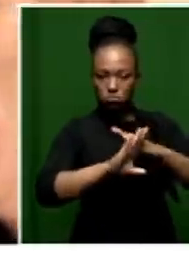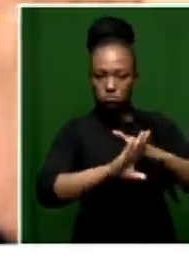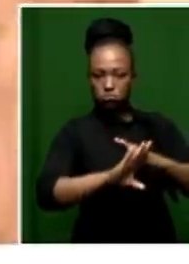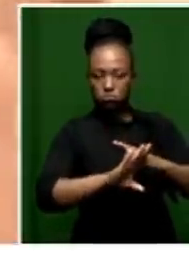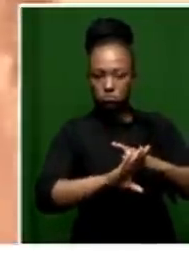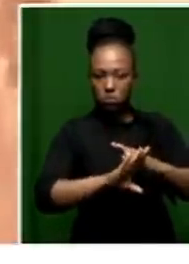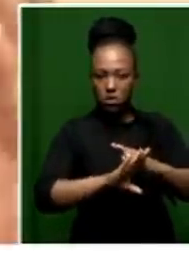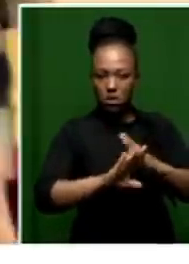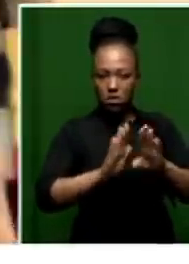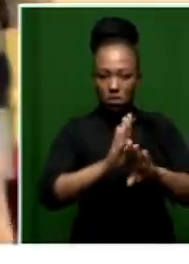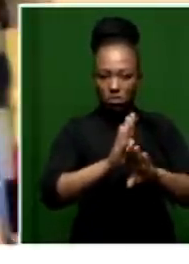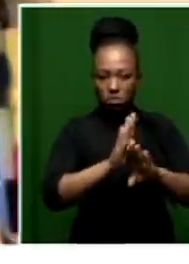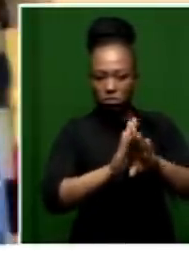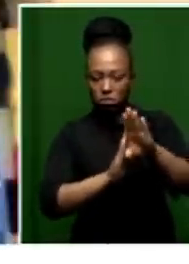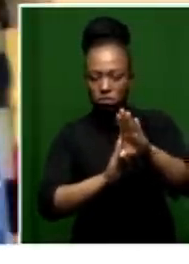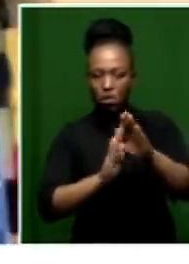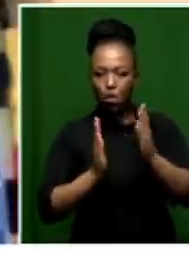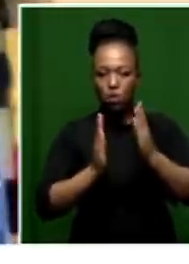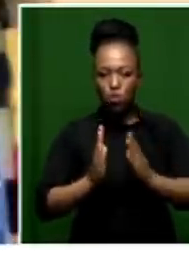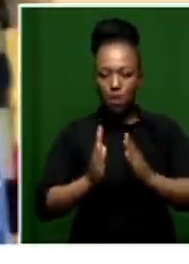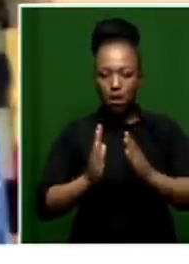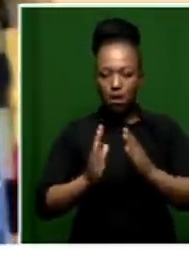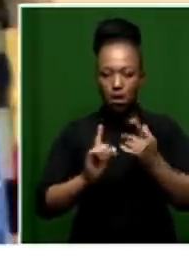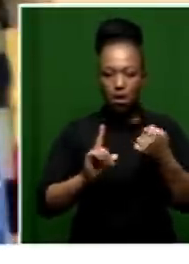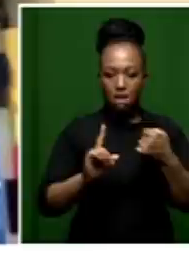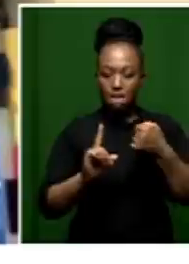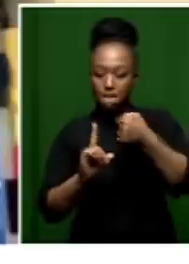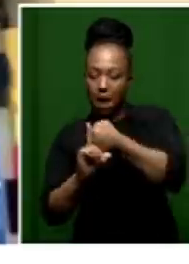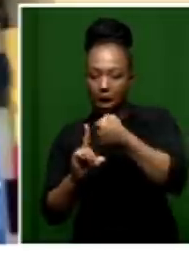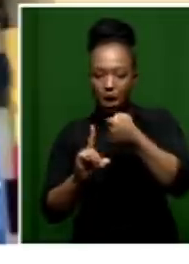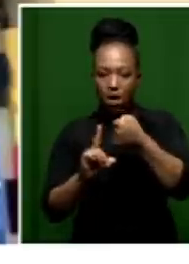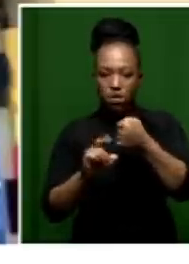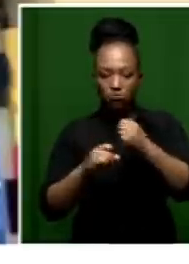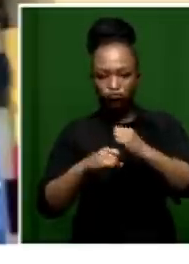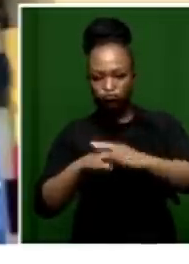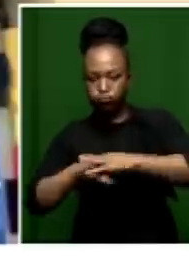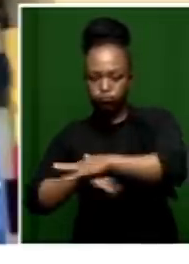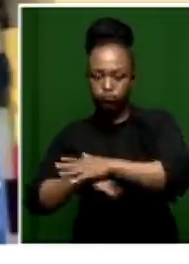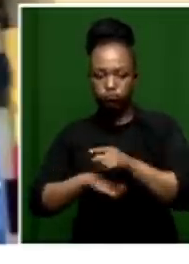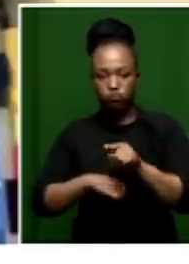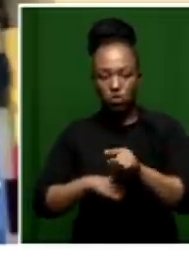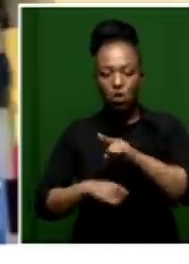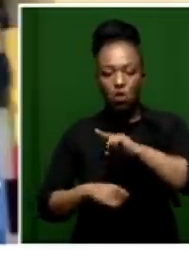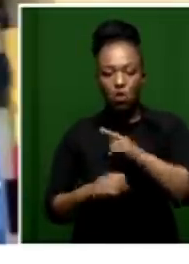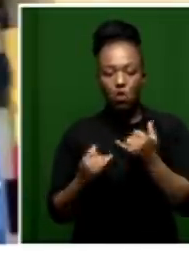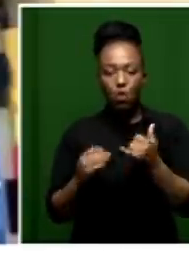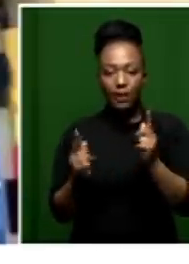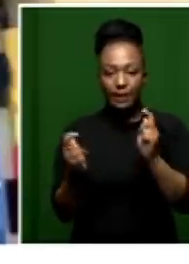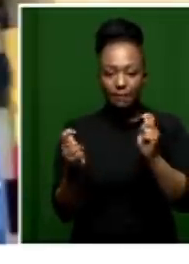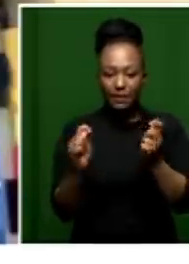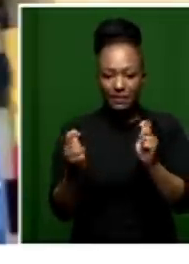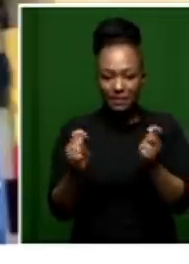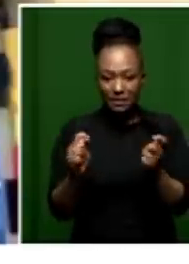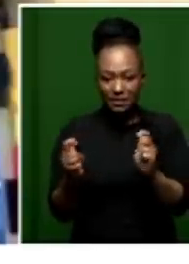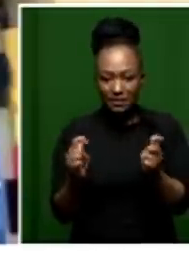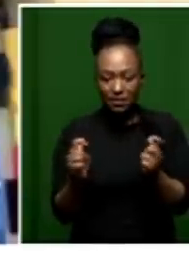they spike, it will bind to the human receptor to cause infection. And sometimes these mutations, they change a little bit